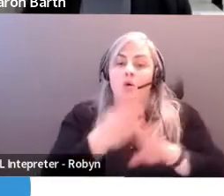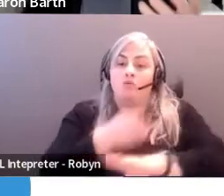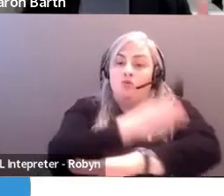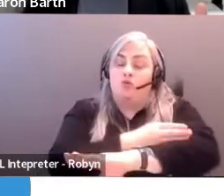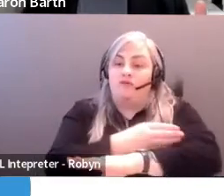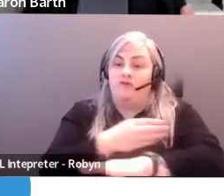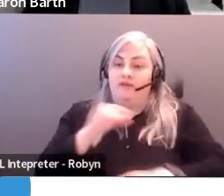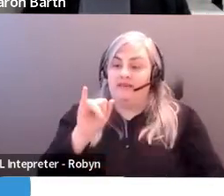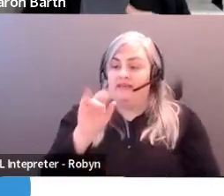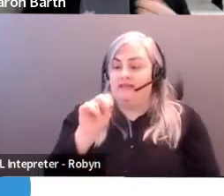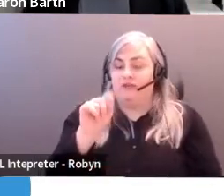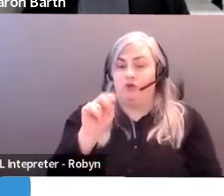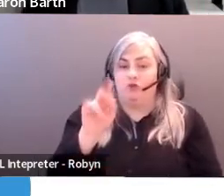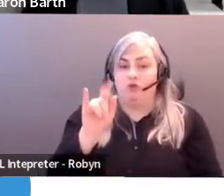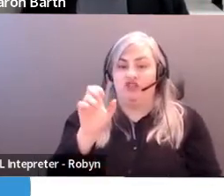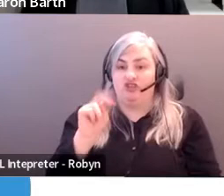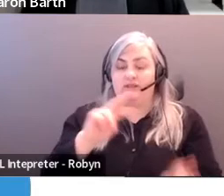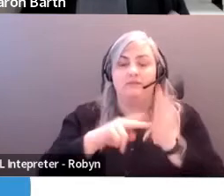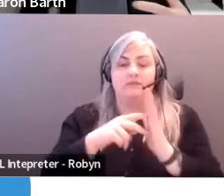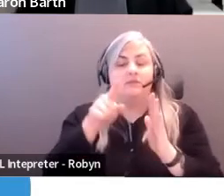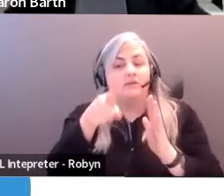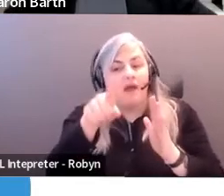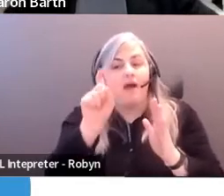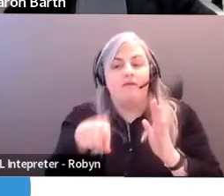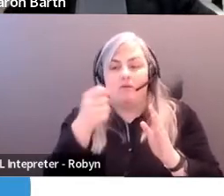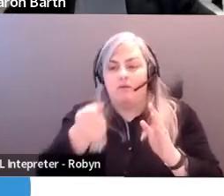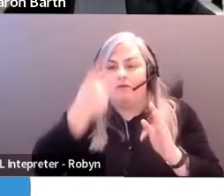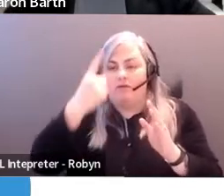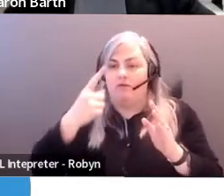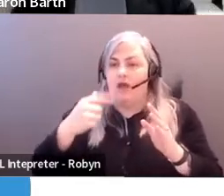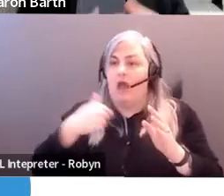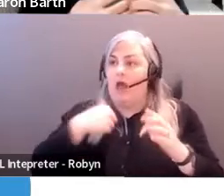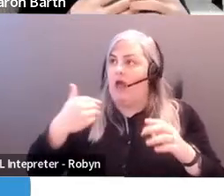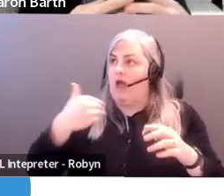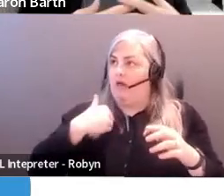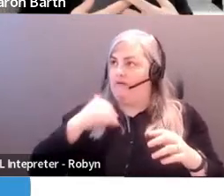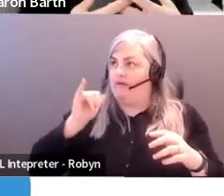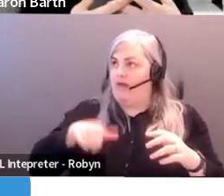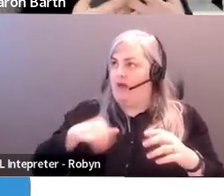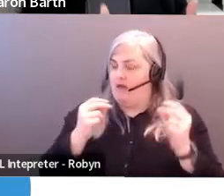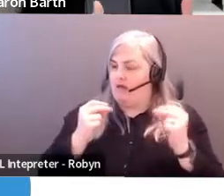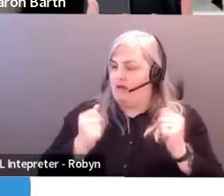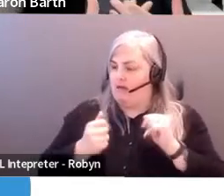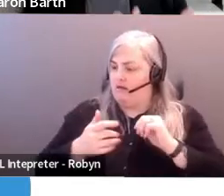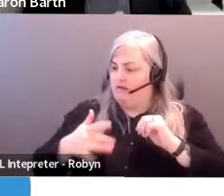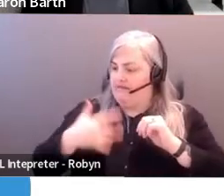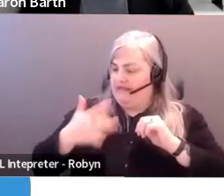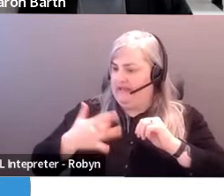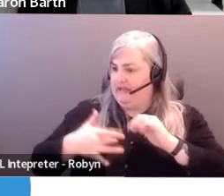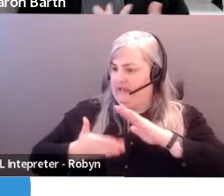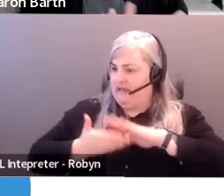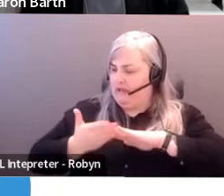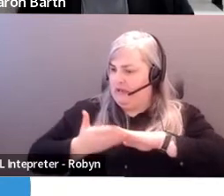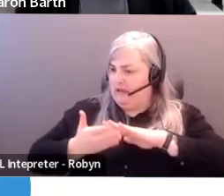at intuition is understanding that when we get that gut feel, what